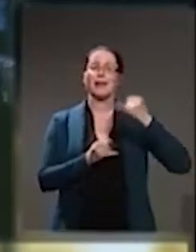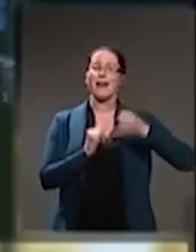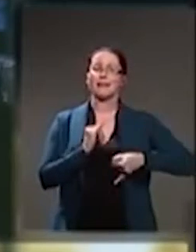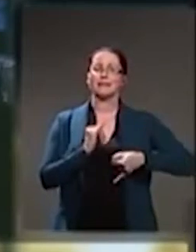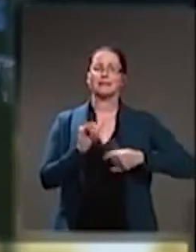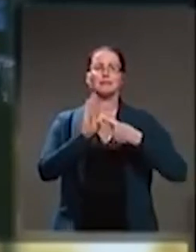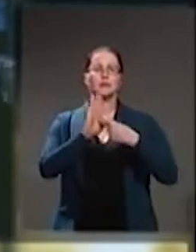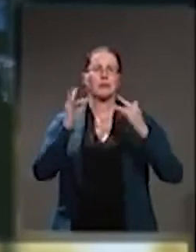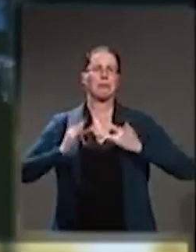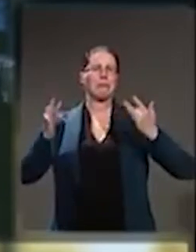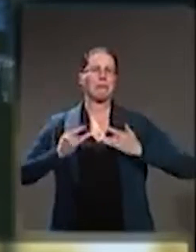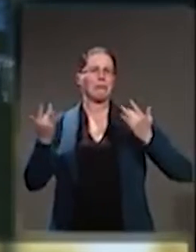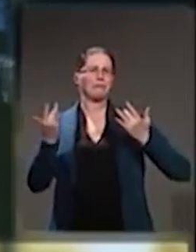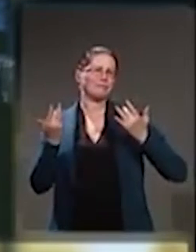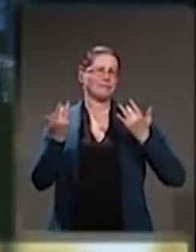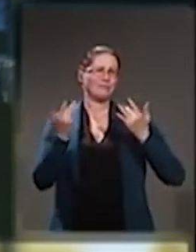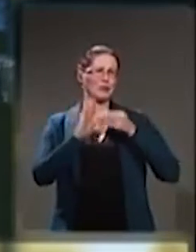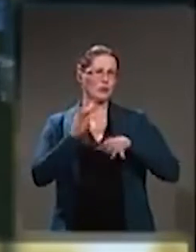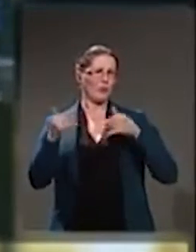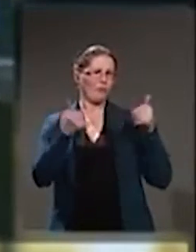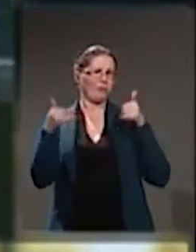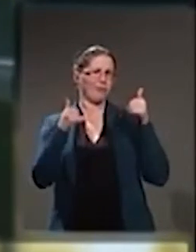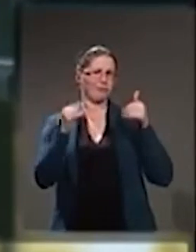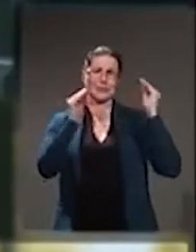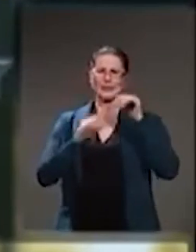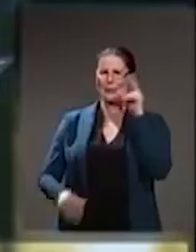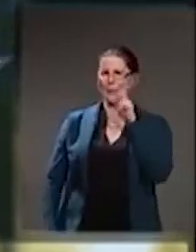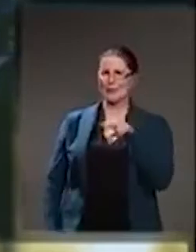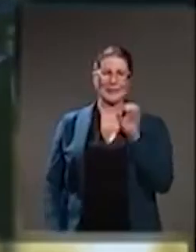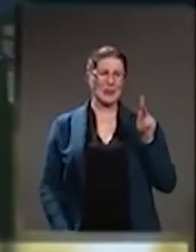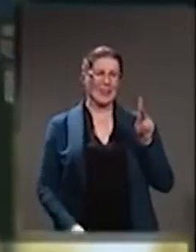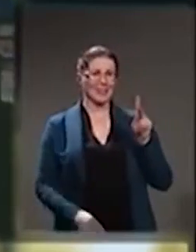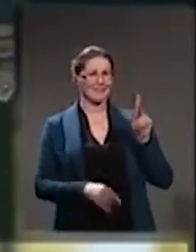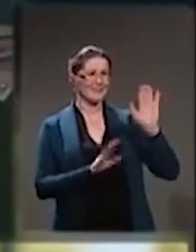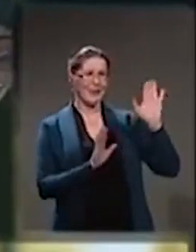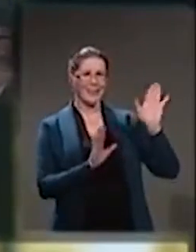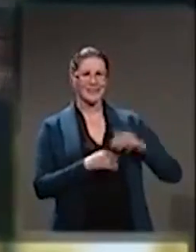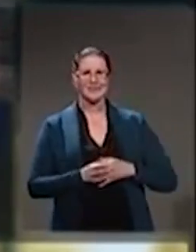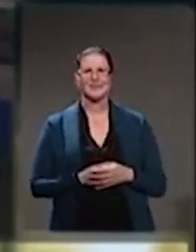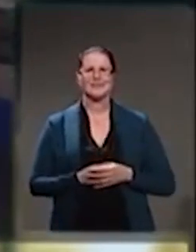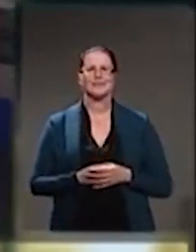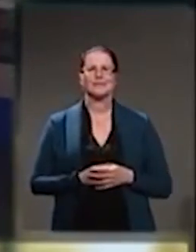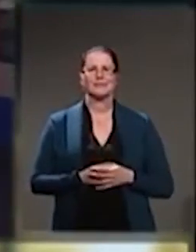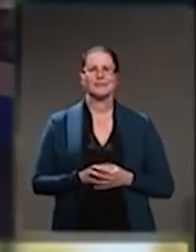look at some of the antics when the instructors weren't around. Okay, roll the video and goodbye.